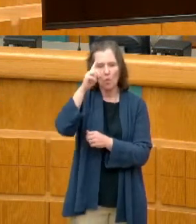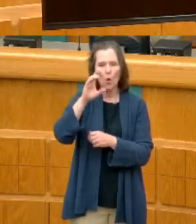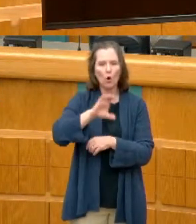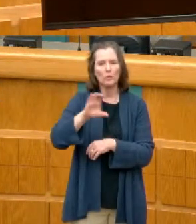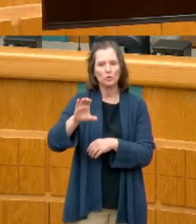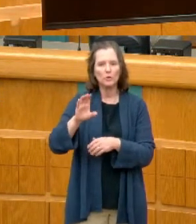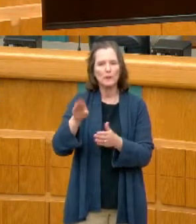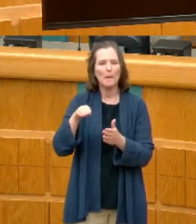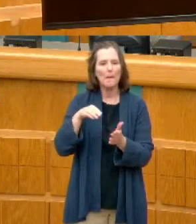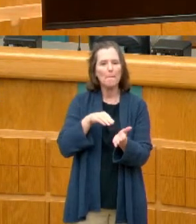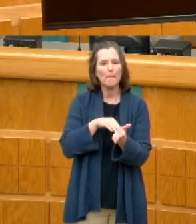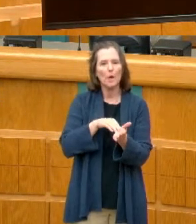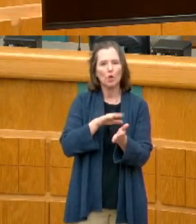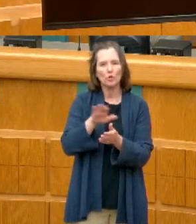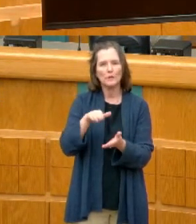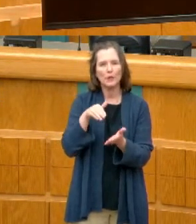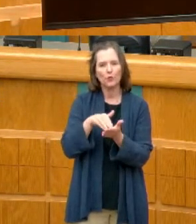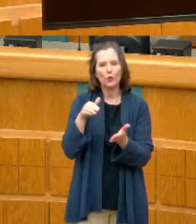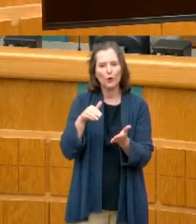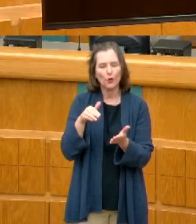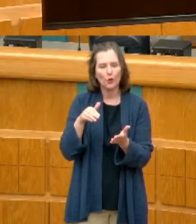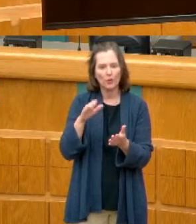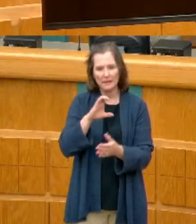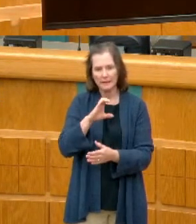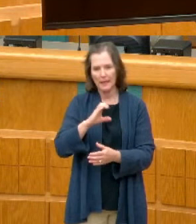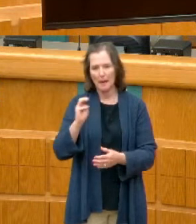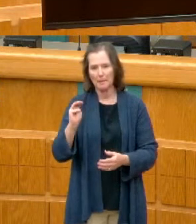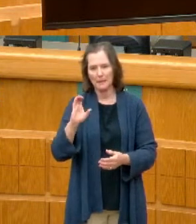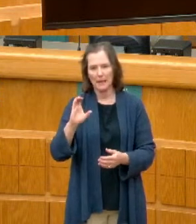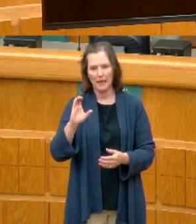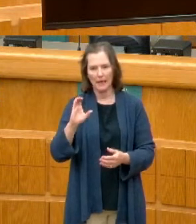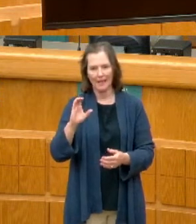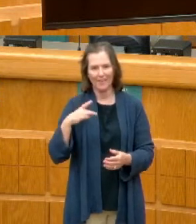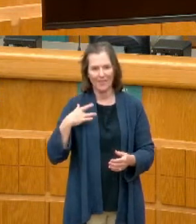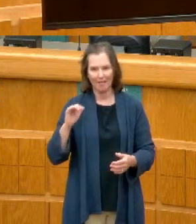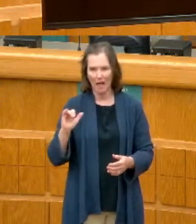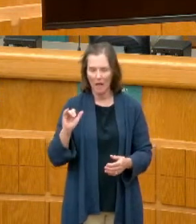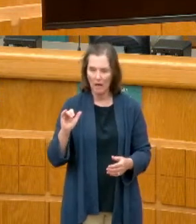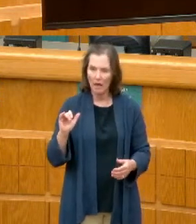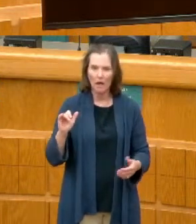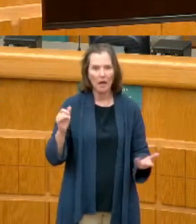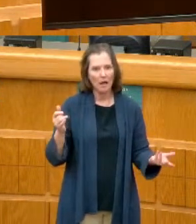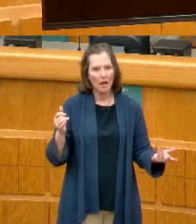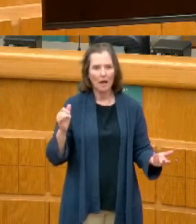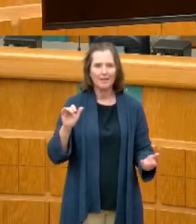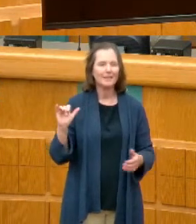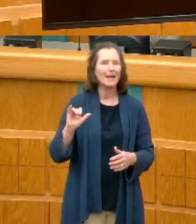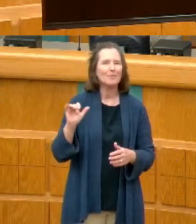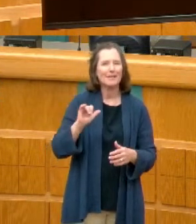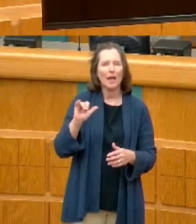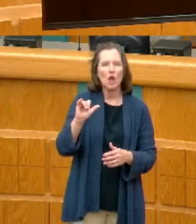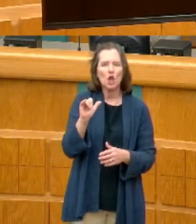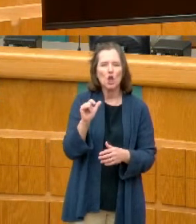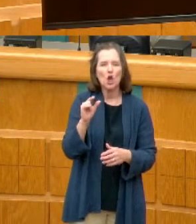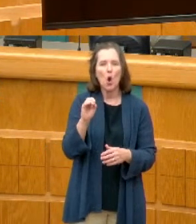like in the immortal worlds of Yogi Berra, it's deja vu all over again. So here we